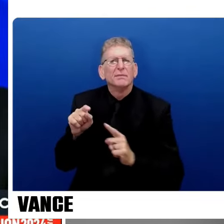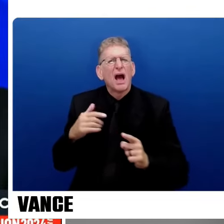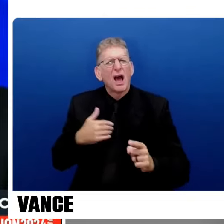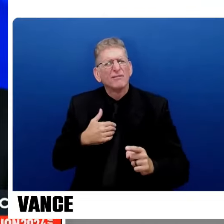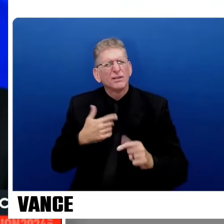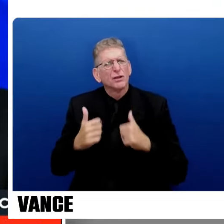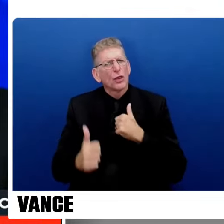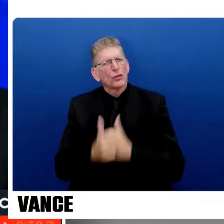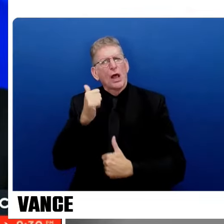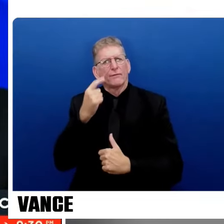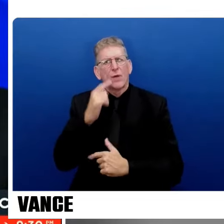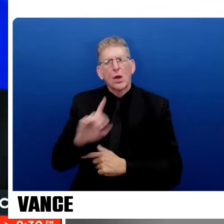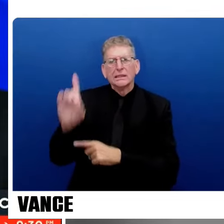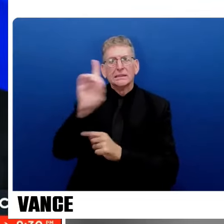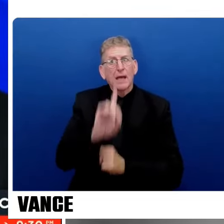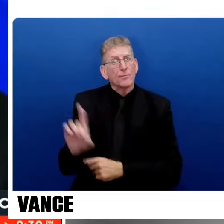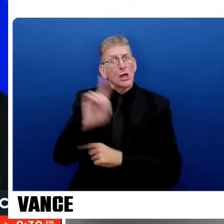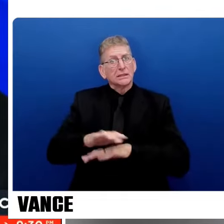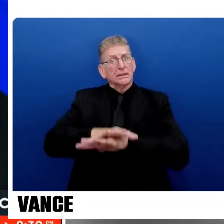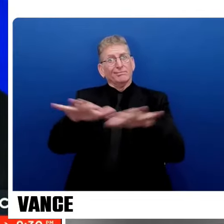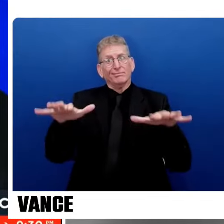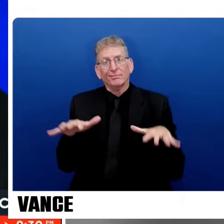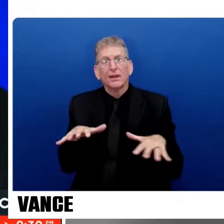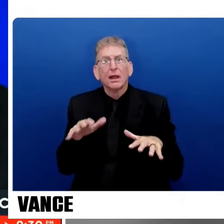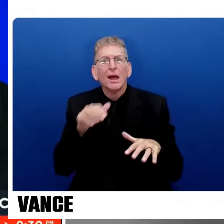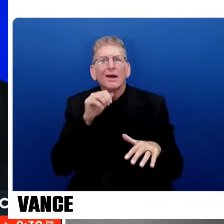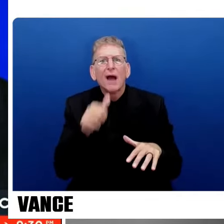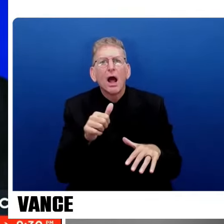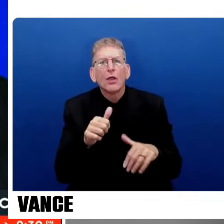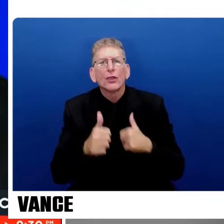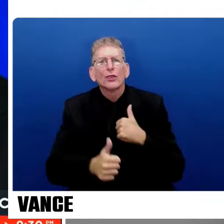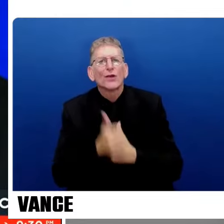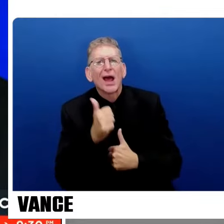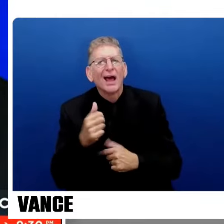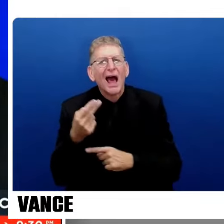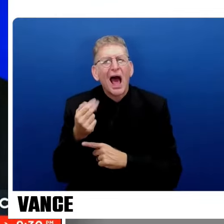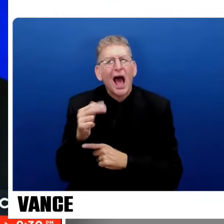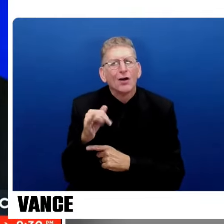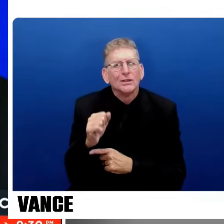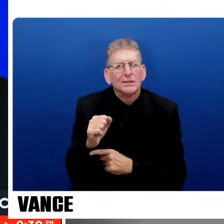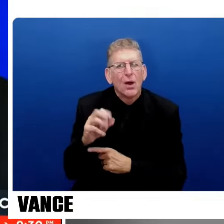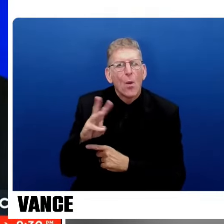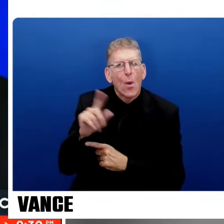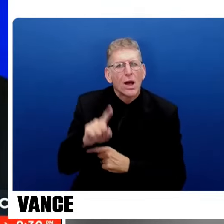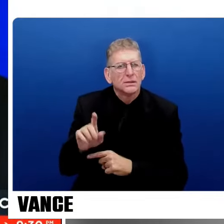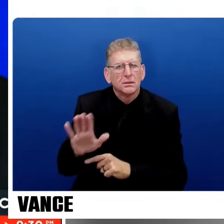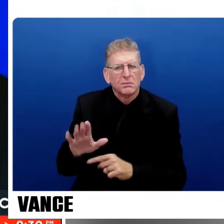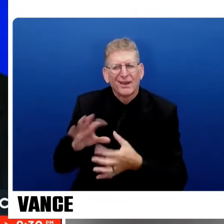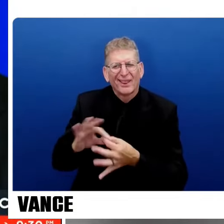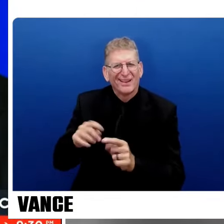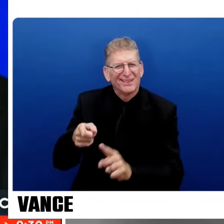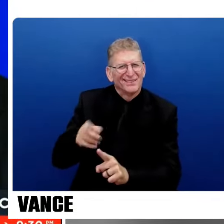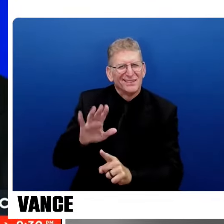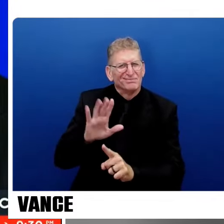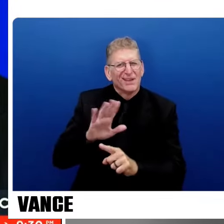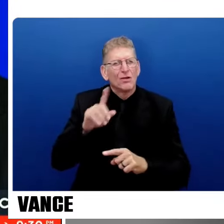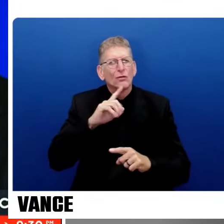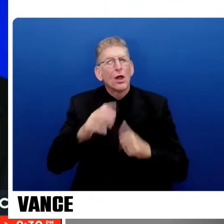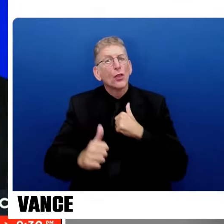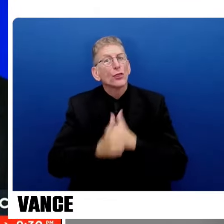Kamala Harris and Tim Walz want to talk about. It is the threat of censorship. It's Americans casting aside